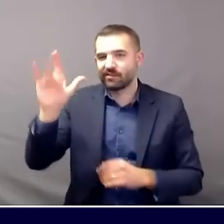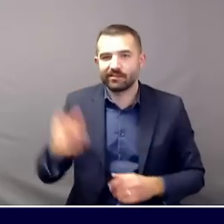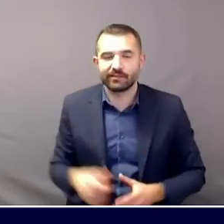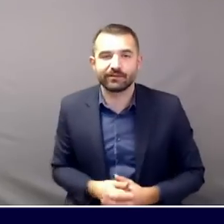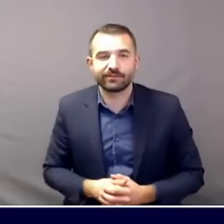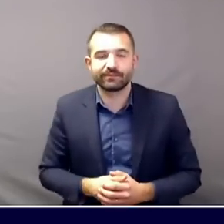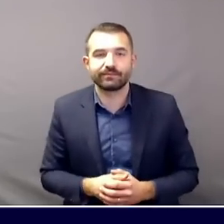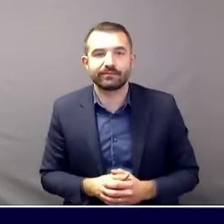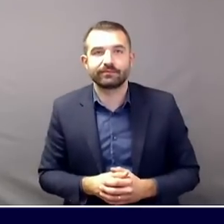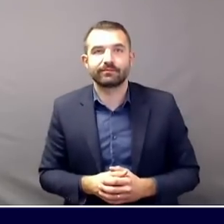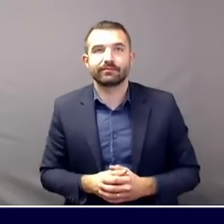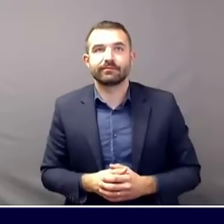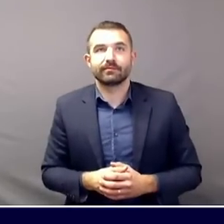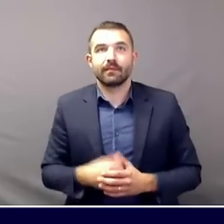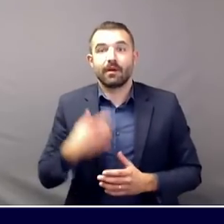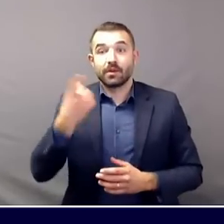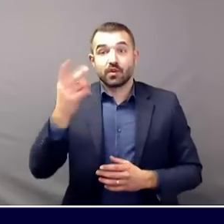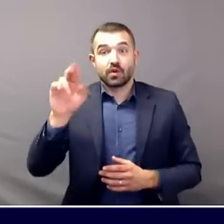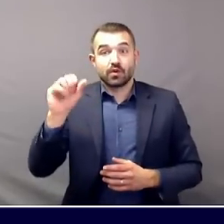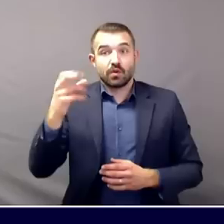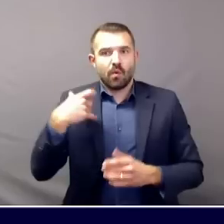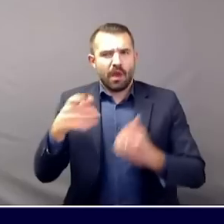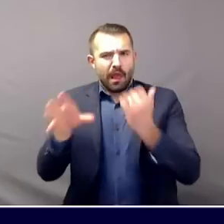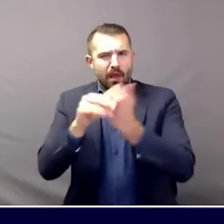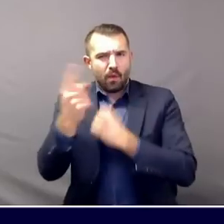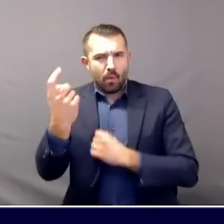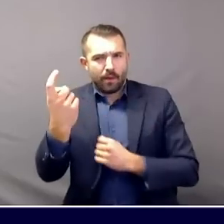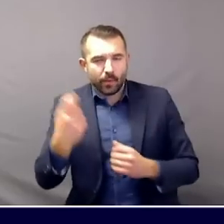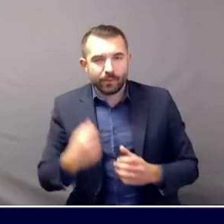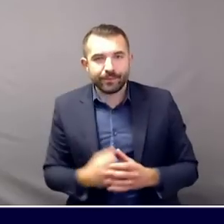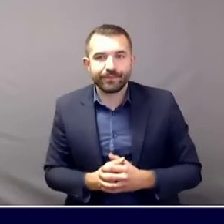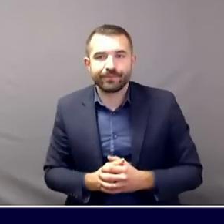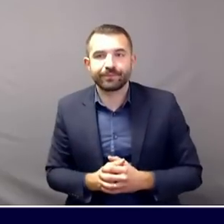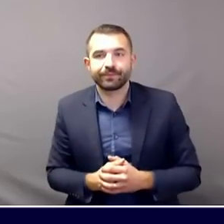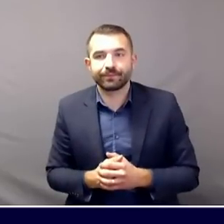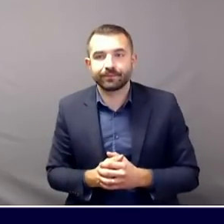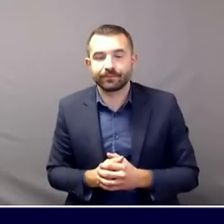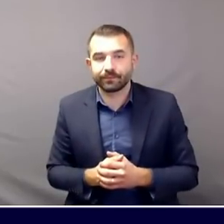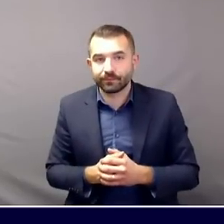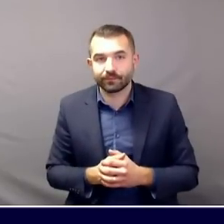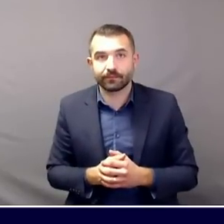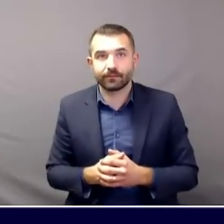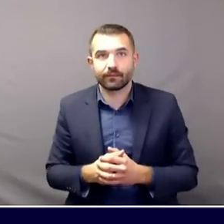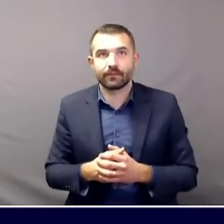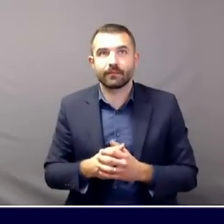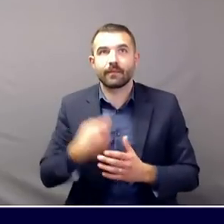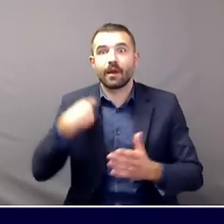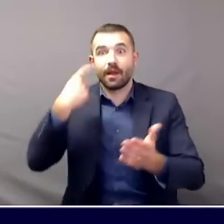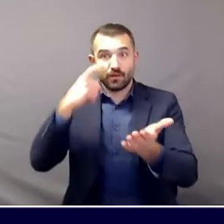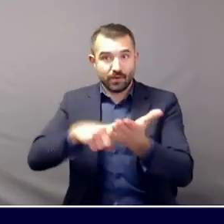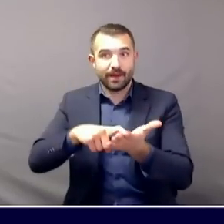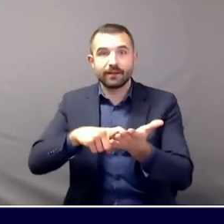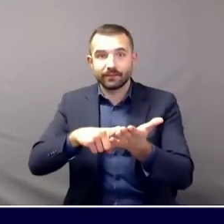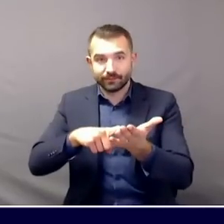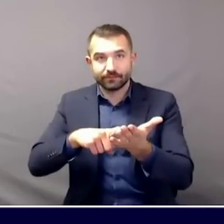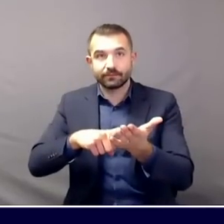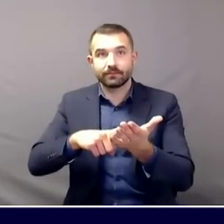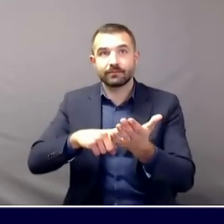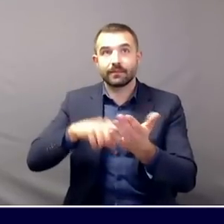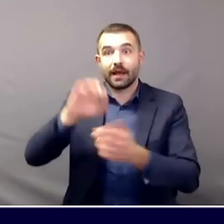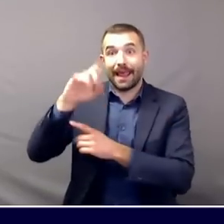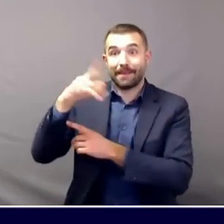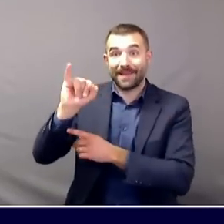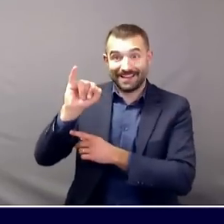we turn over to our colleagues in the media. And that is one of the shifts that we've started to see epidemiologically with respect